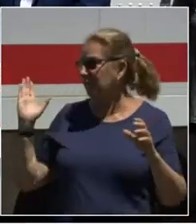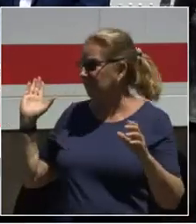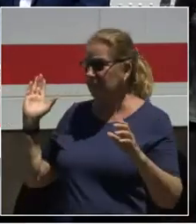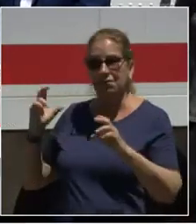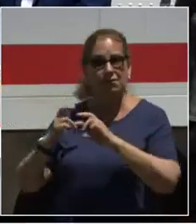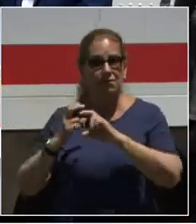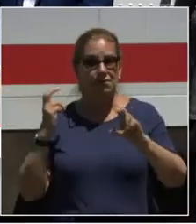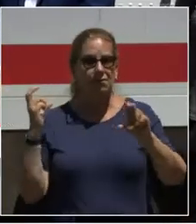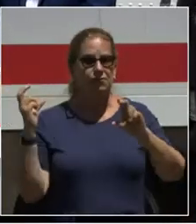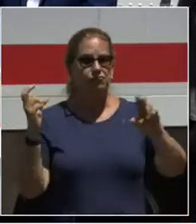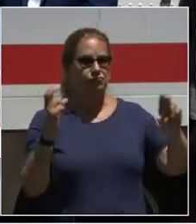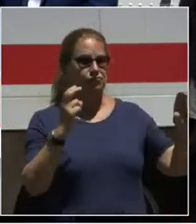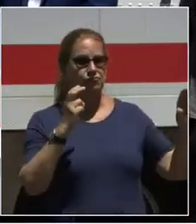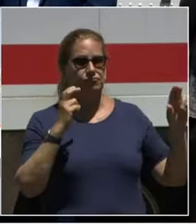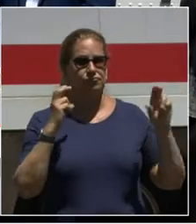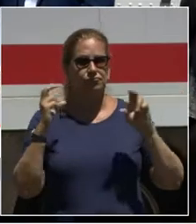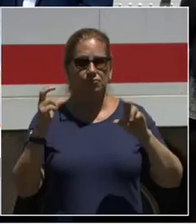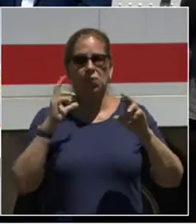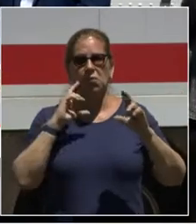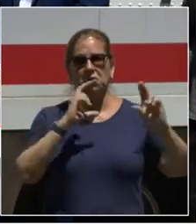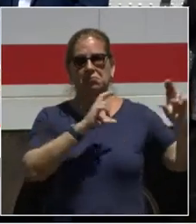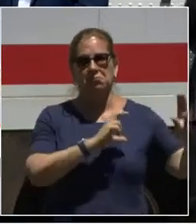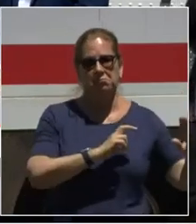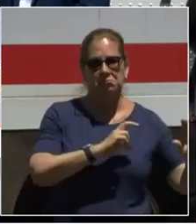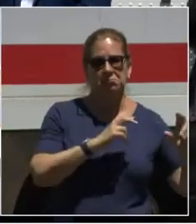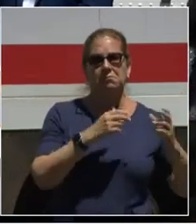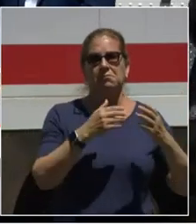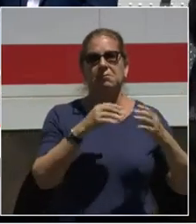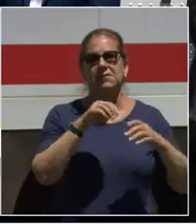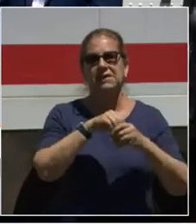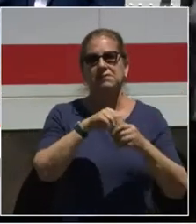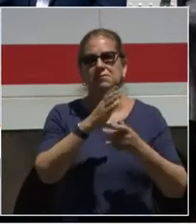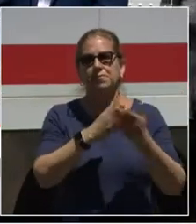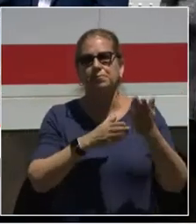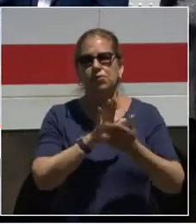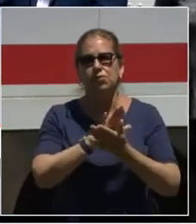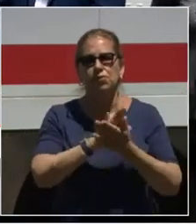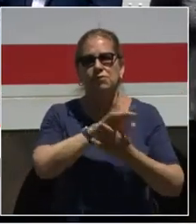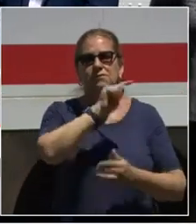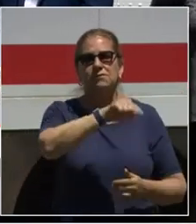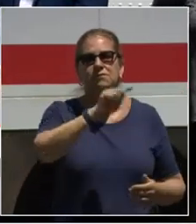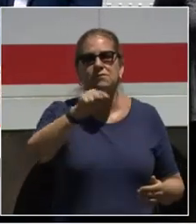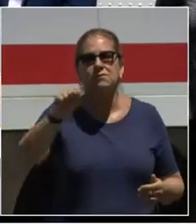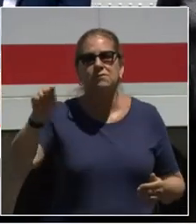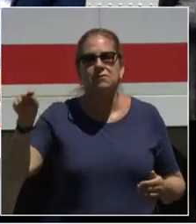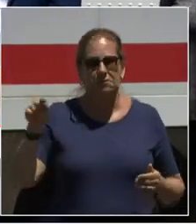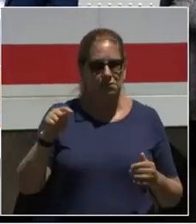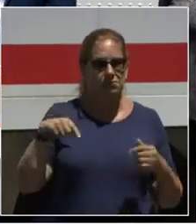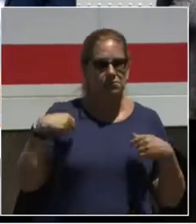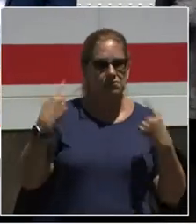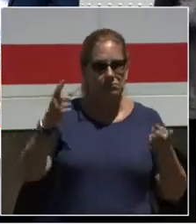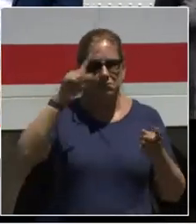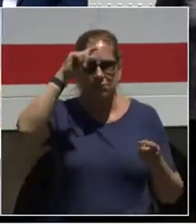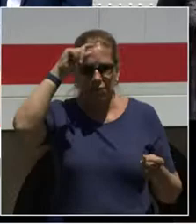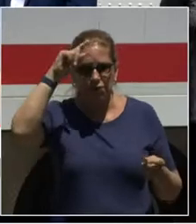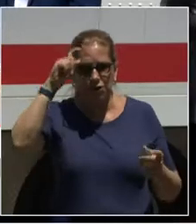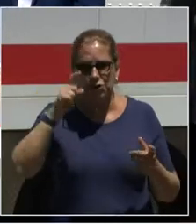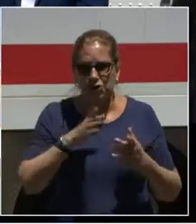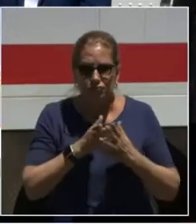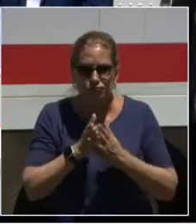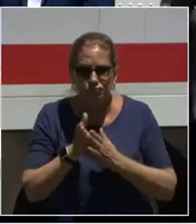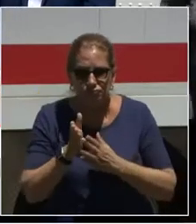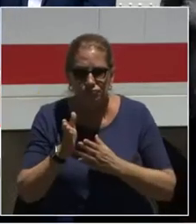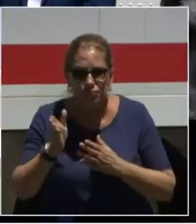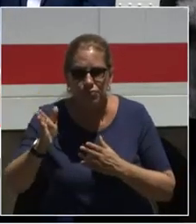vaccination rates, as well as other sites. So if we do all that, and if parents do their part, we can protect all of our children and have not a single